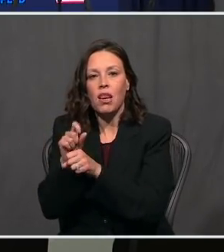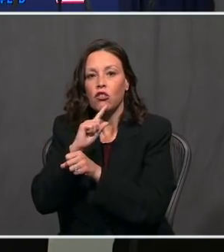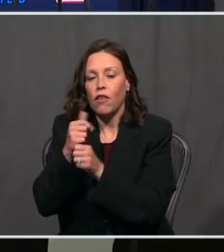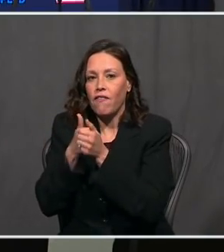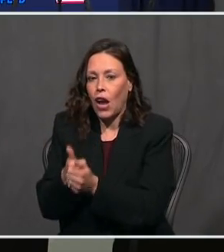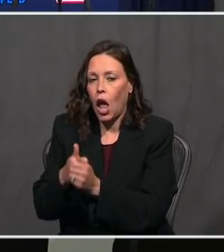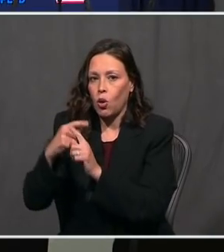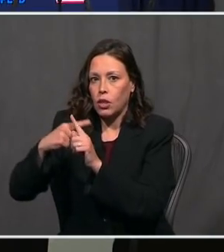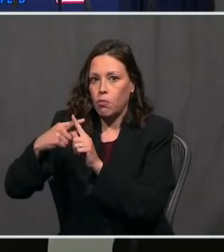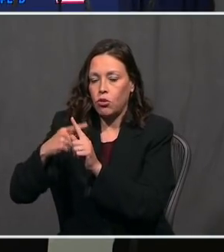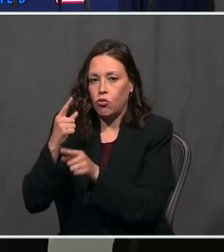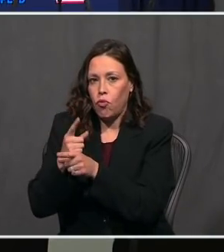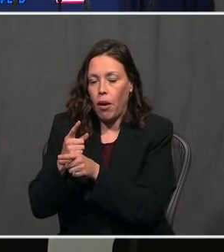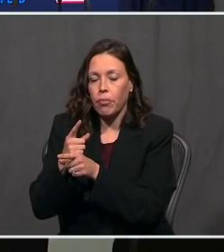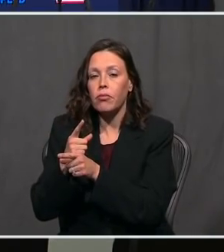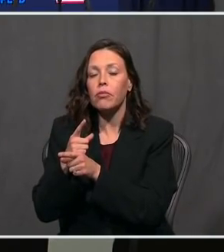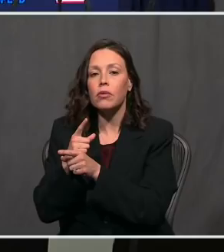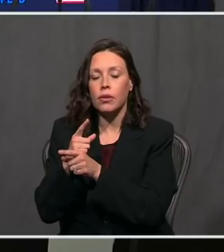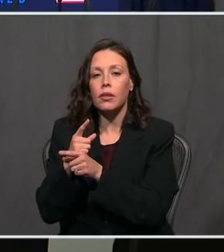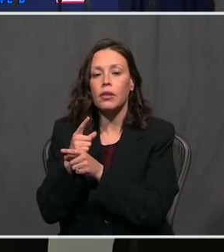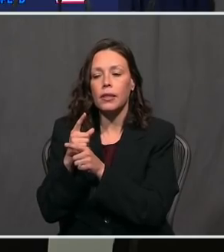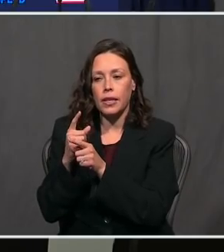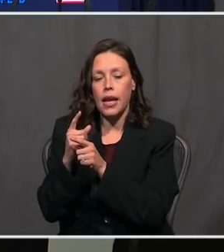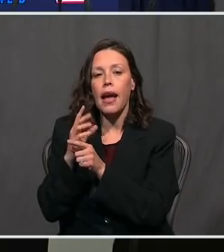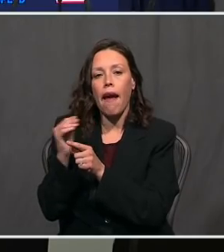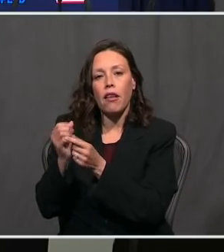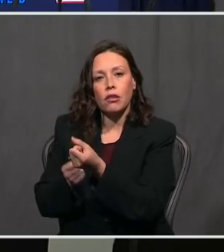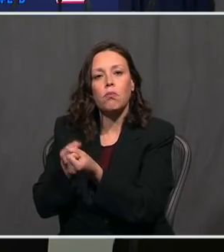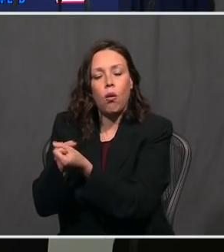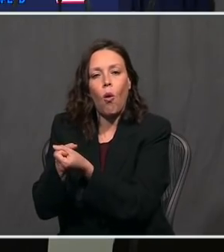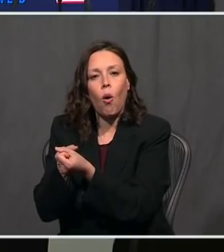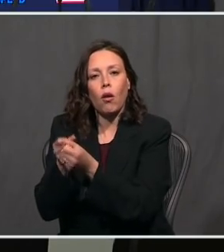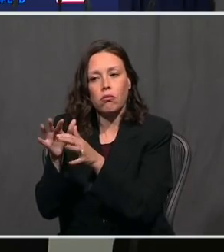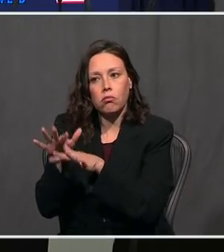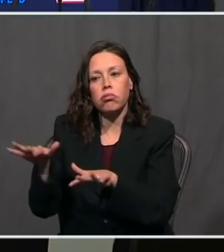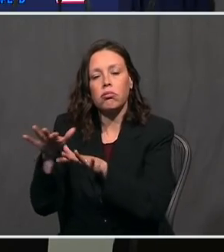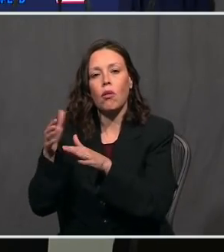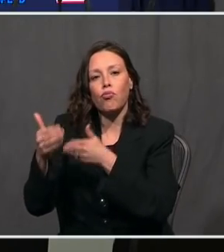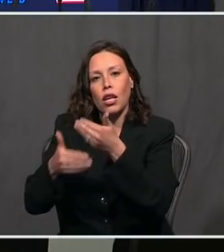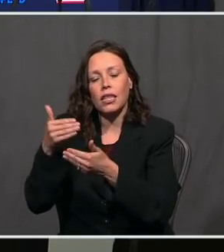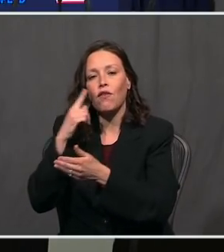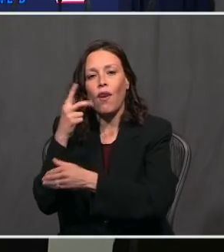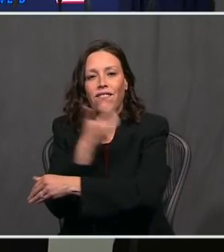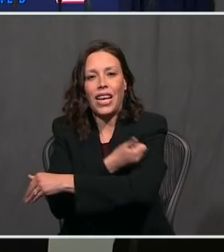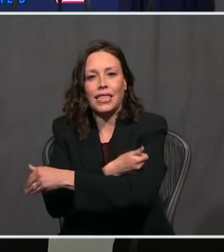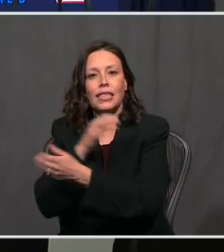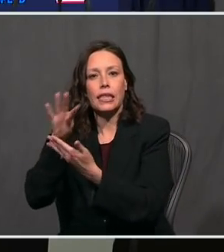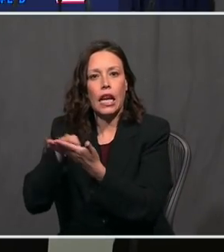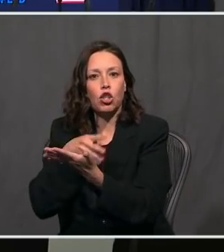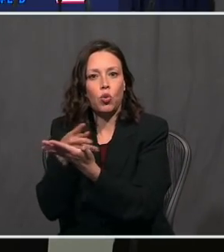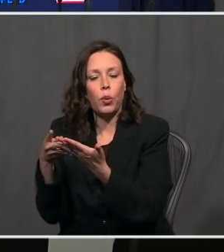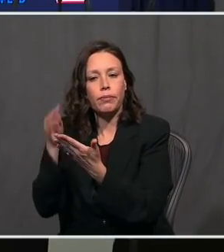temperature and in, and supports the vaccinations that they have scheduled.